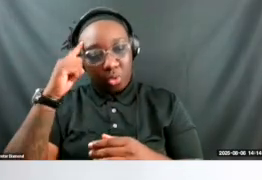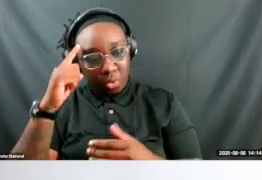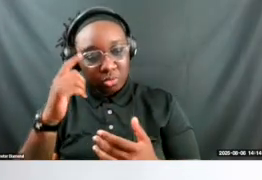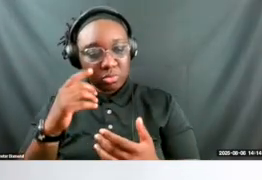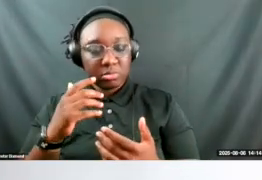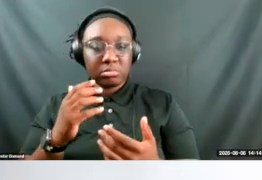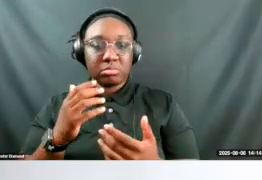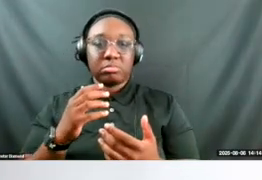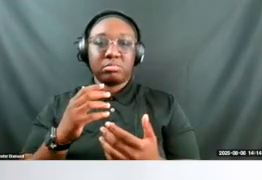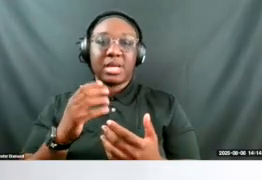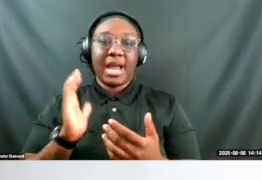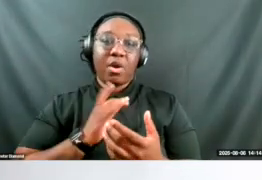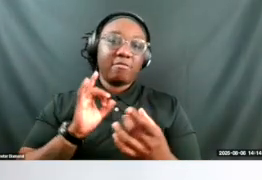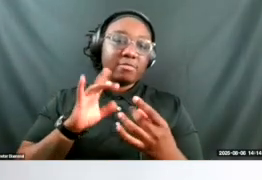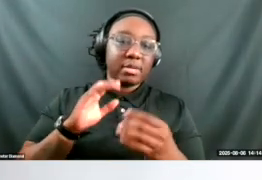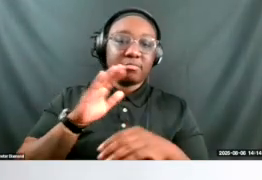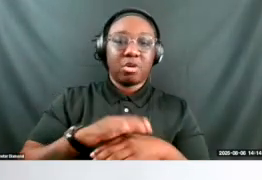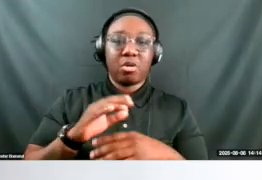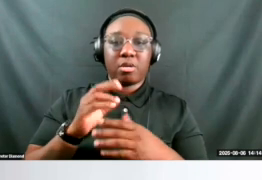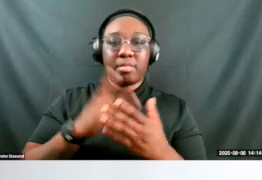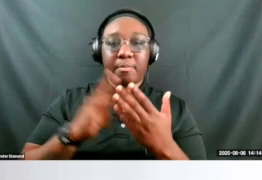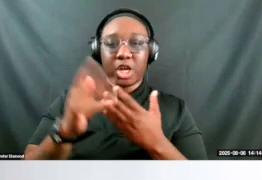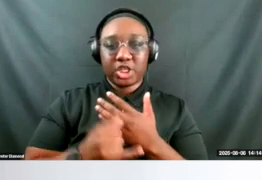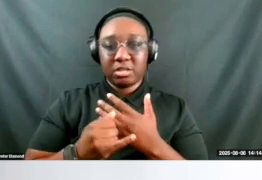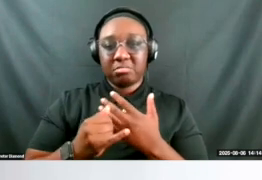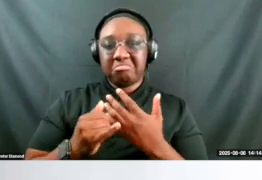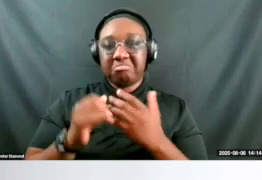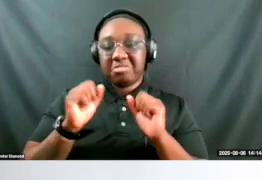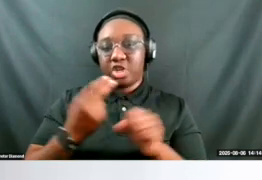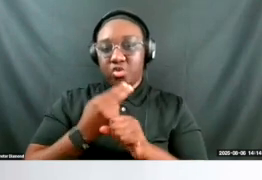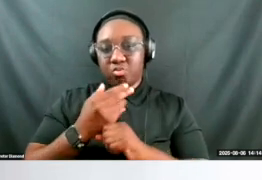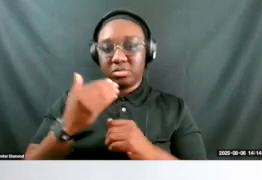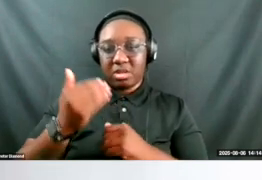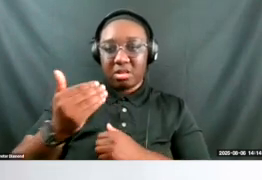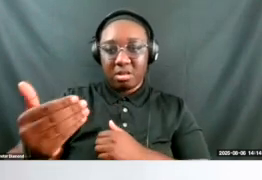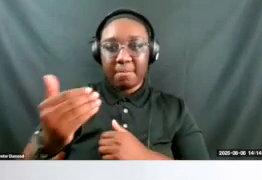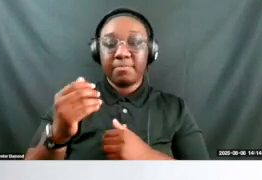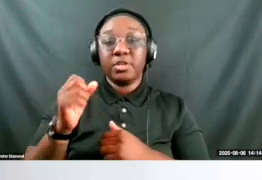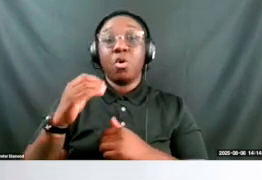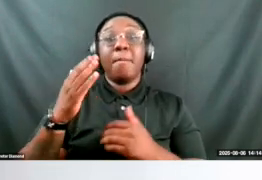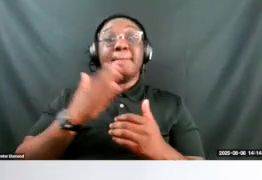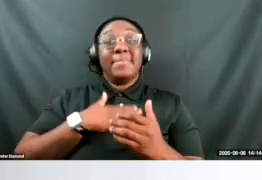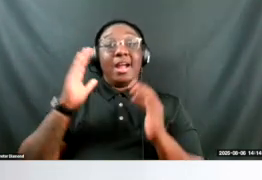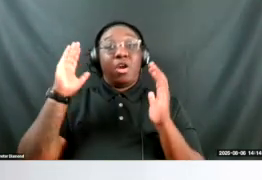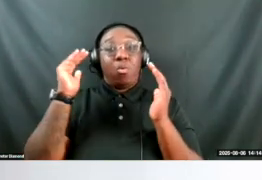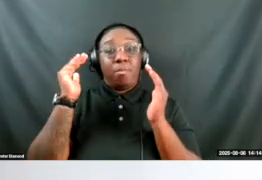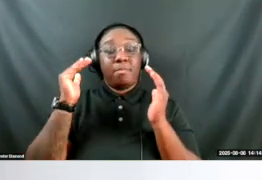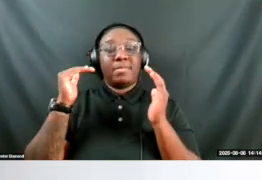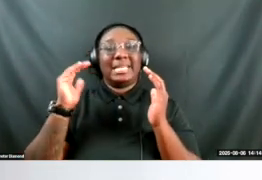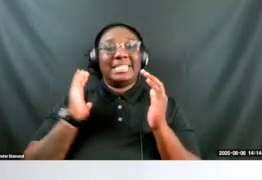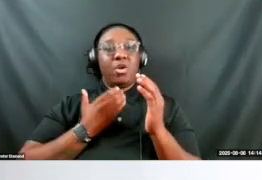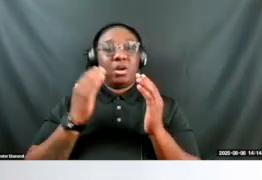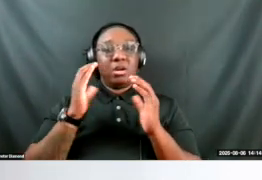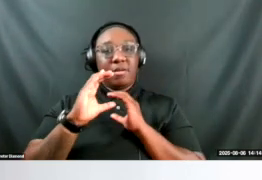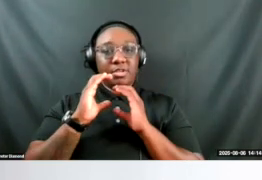use over the next few years? And so my hope is that what we put out in our funding plan, or the conversations that we're having today, help